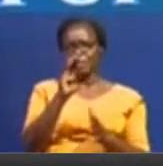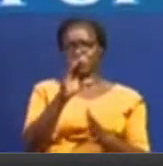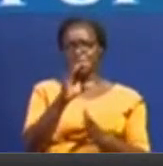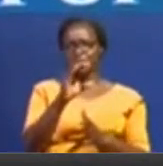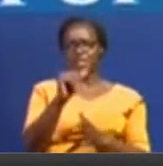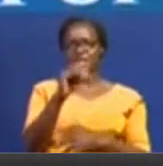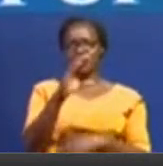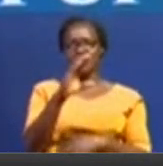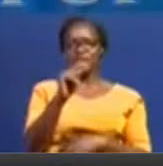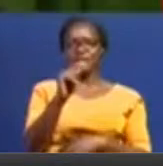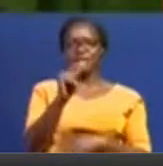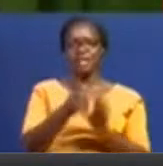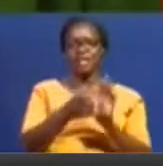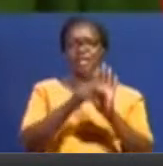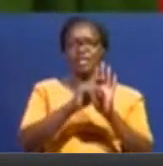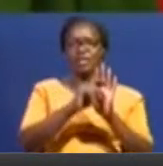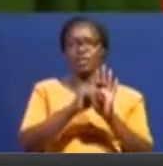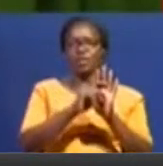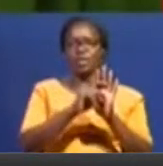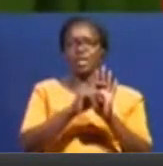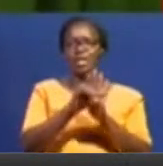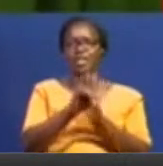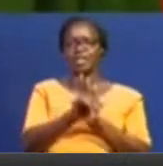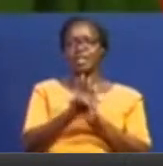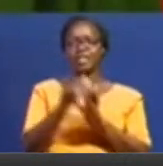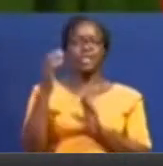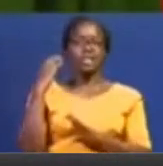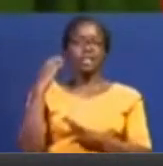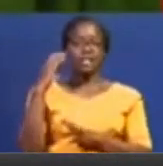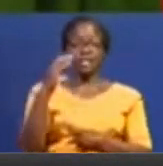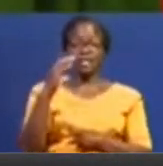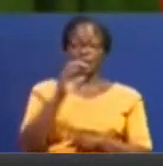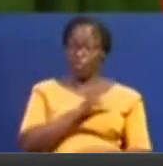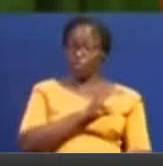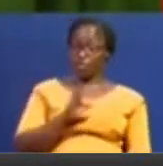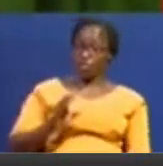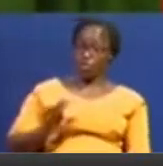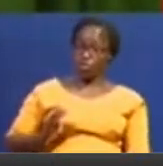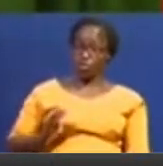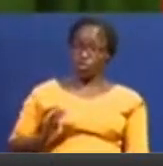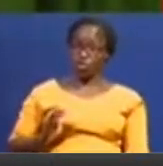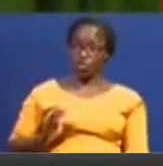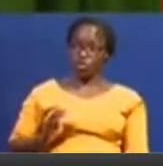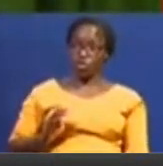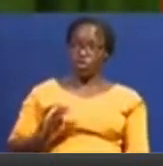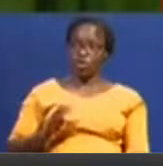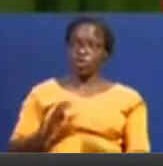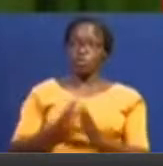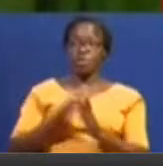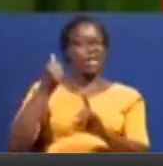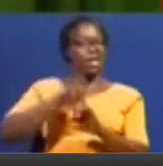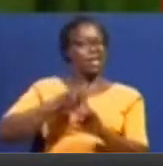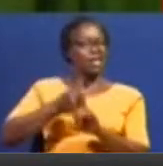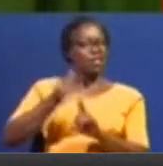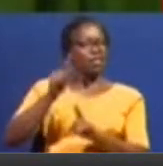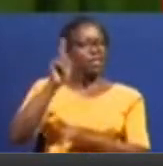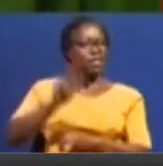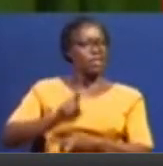Act required that the chairperson of the commission to be an advocate?